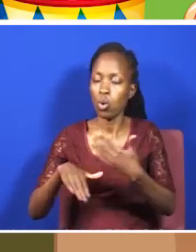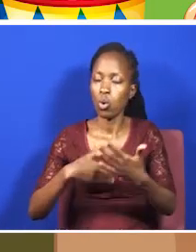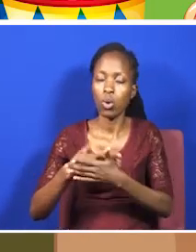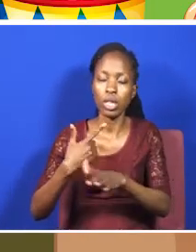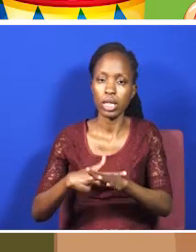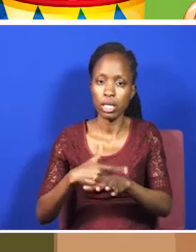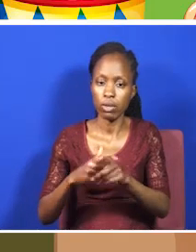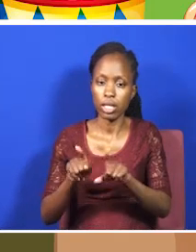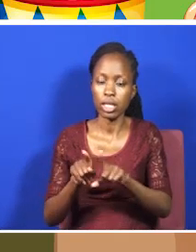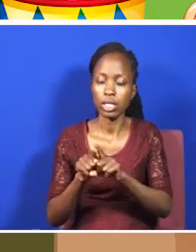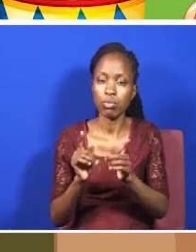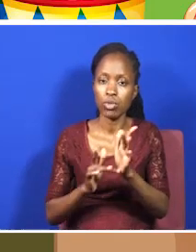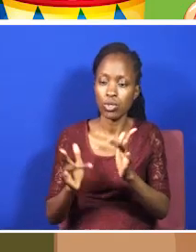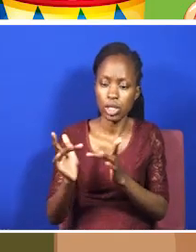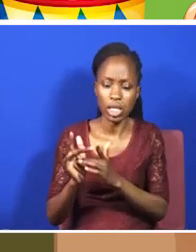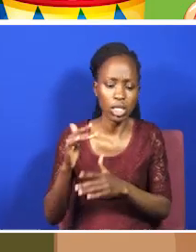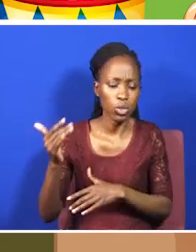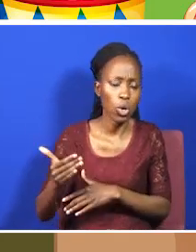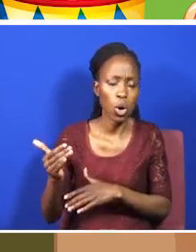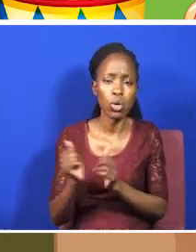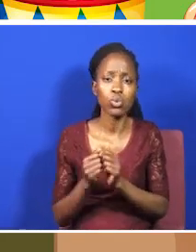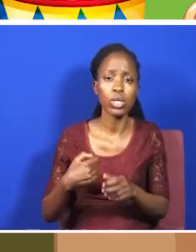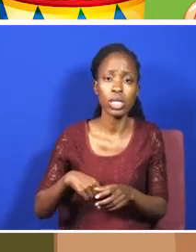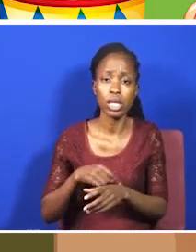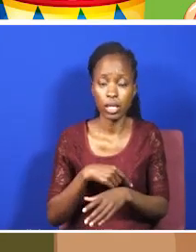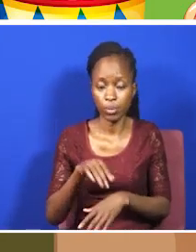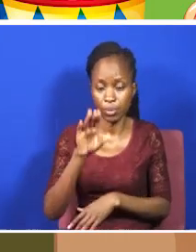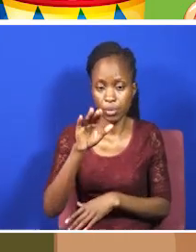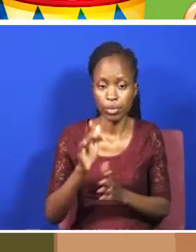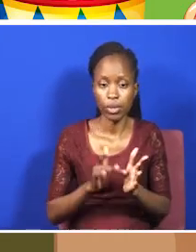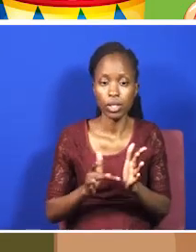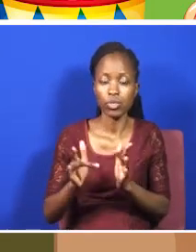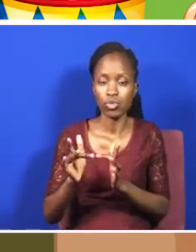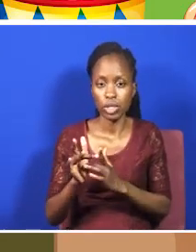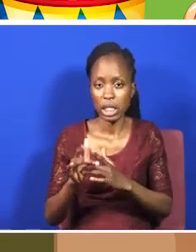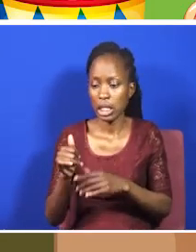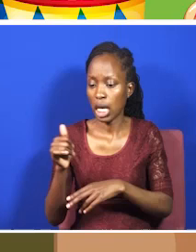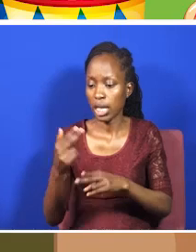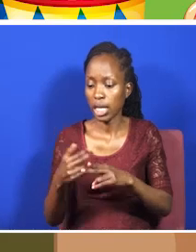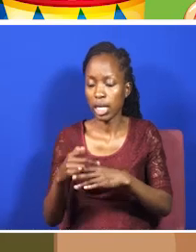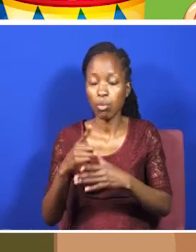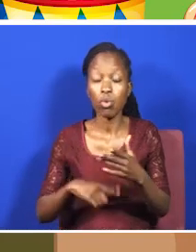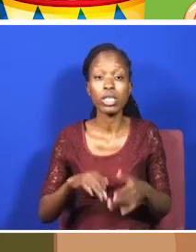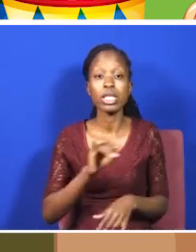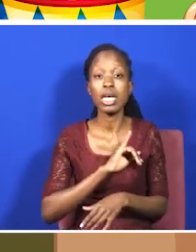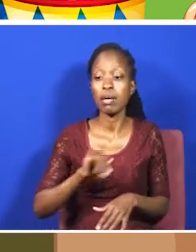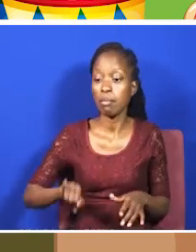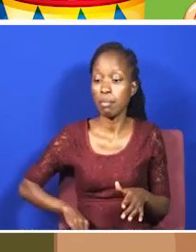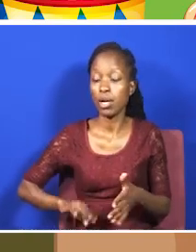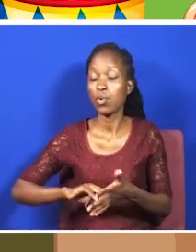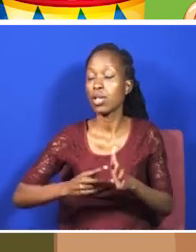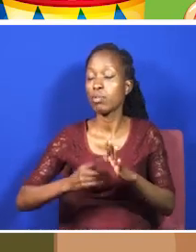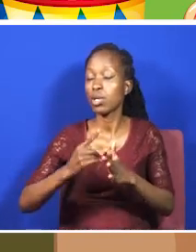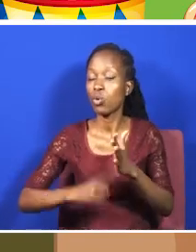Jesus with us every time. And Jesus is always with us. In fact, he is